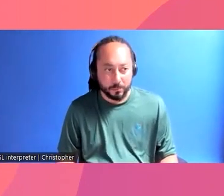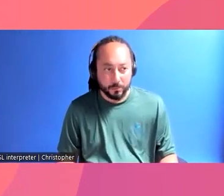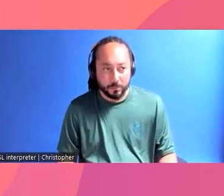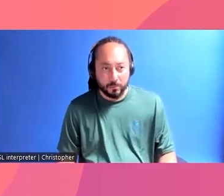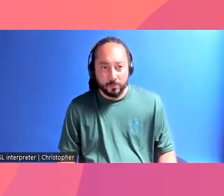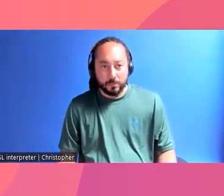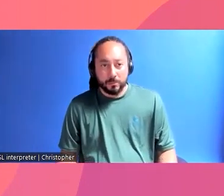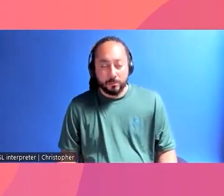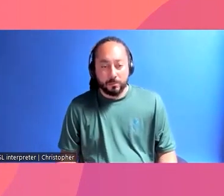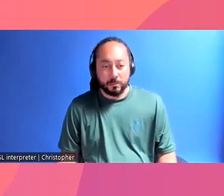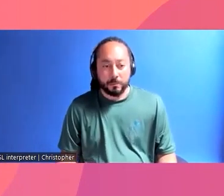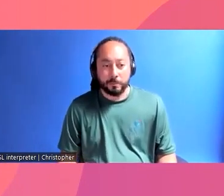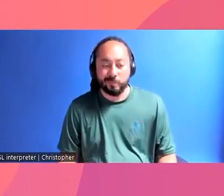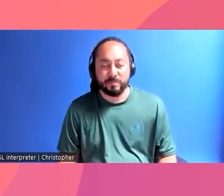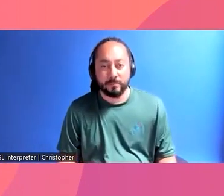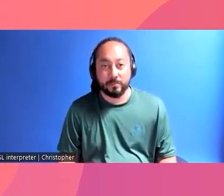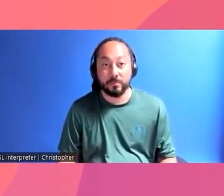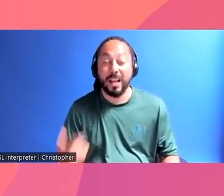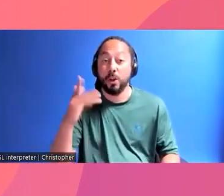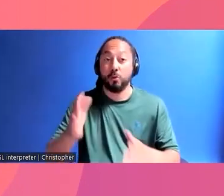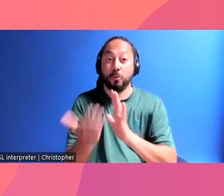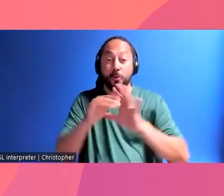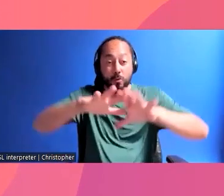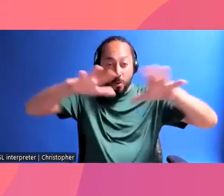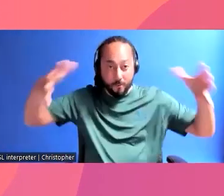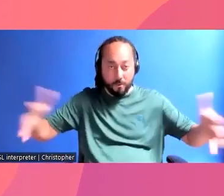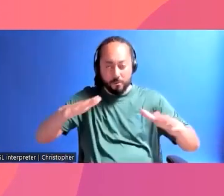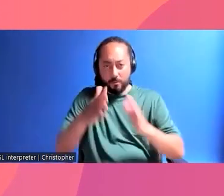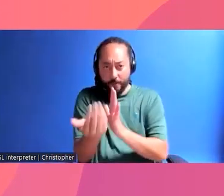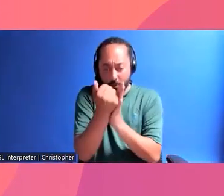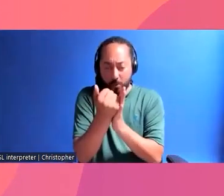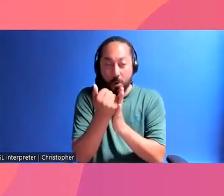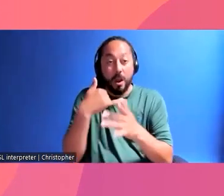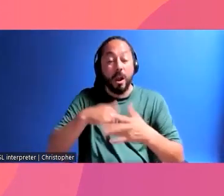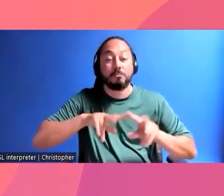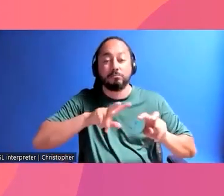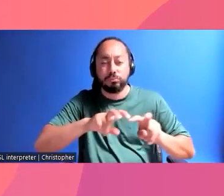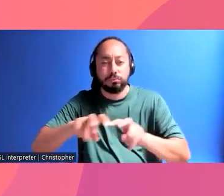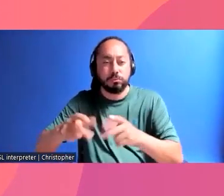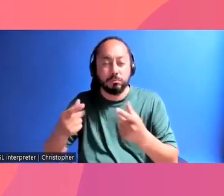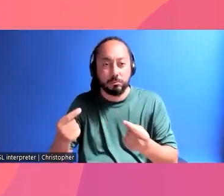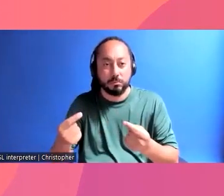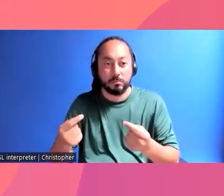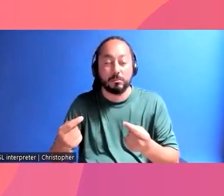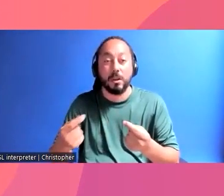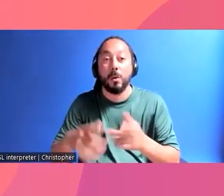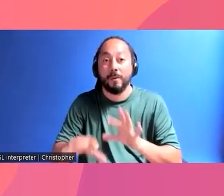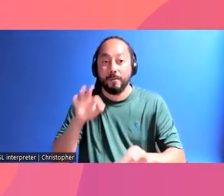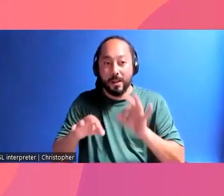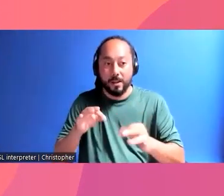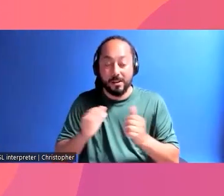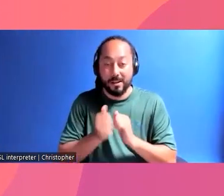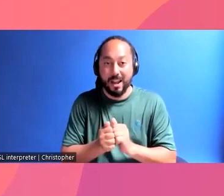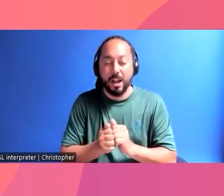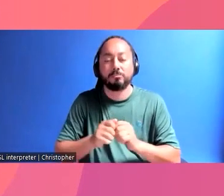As part of this scoping review, in our analysis, we also organized our findings narratively.